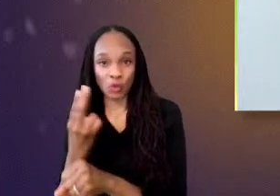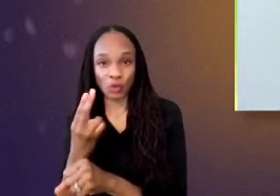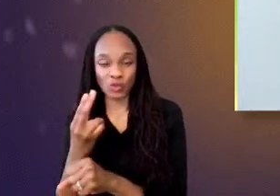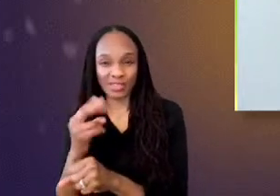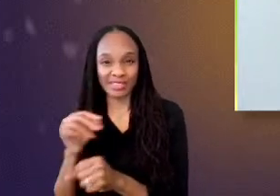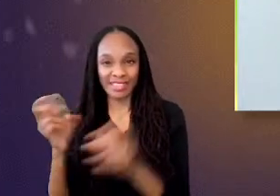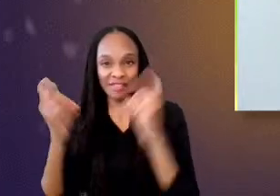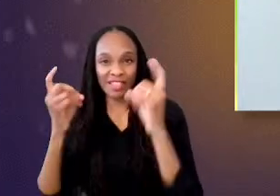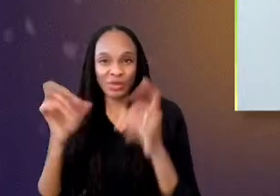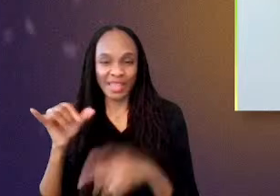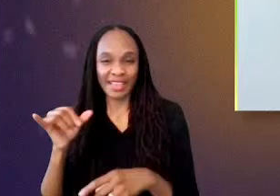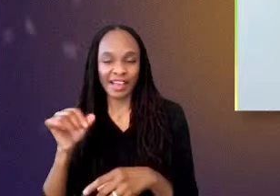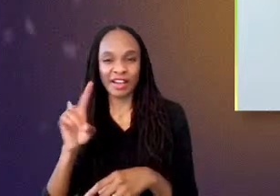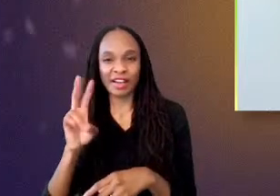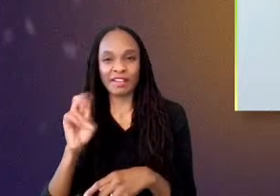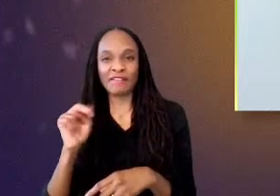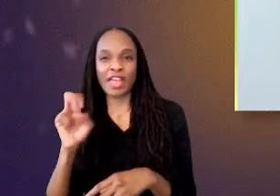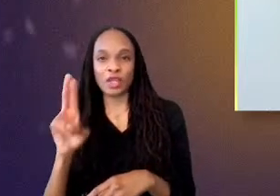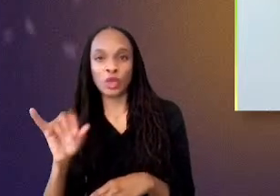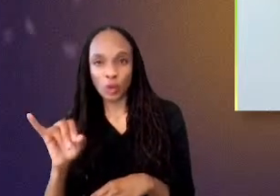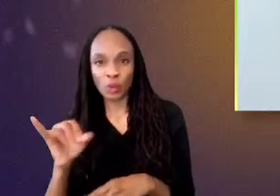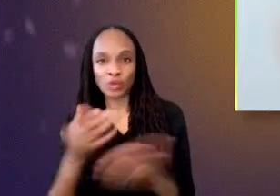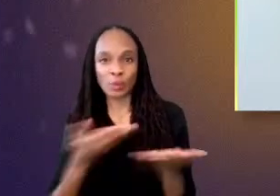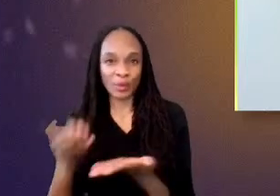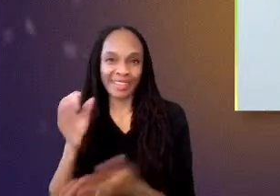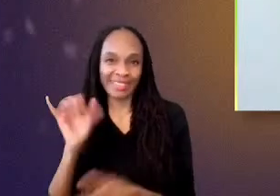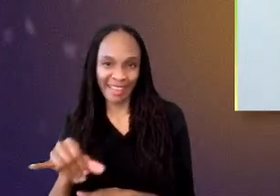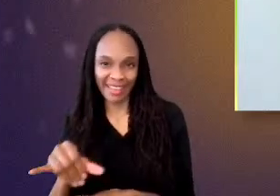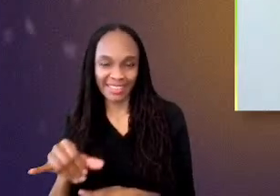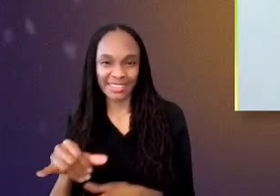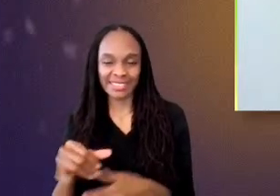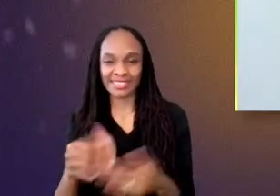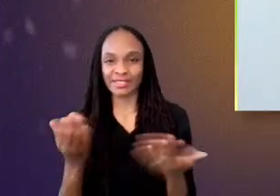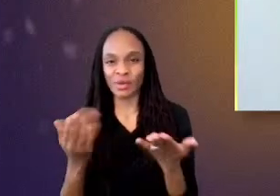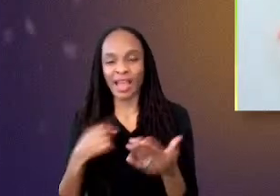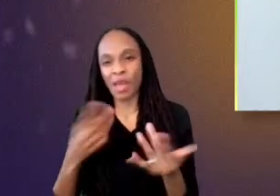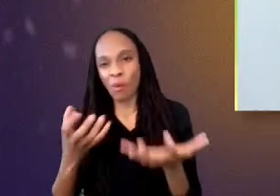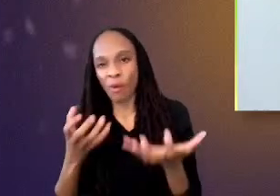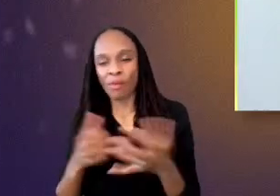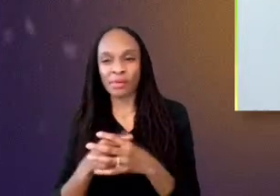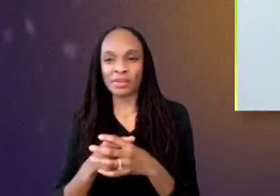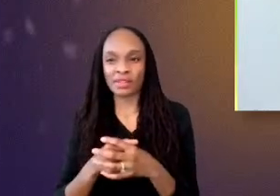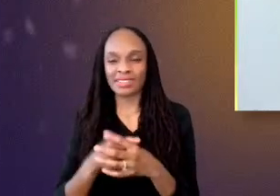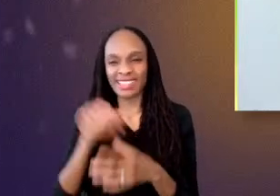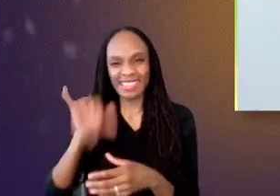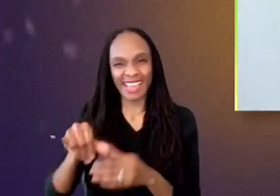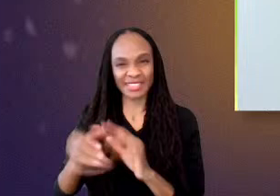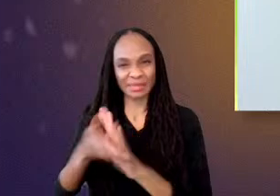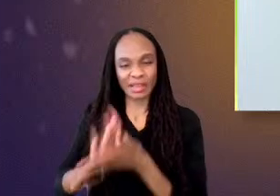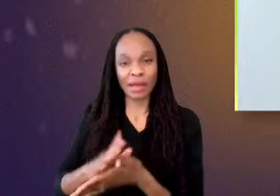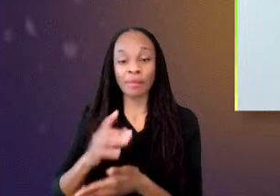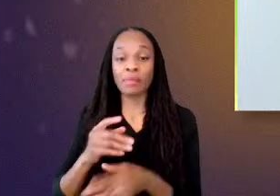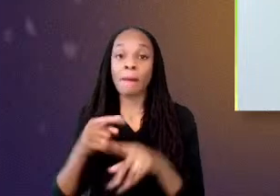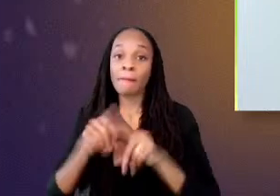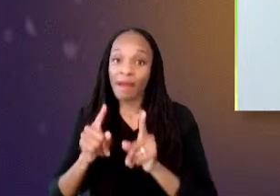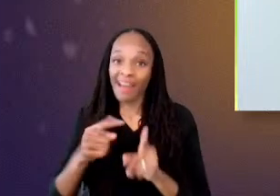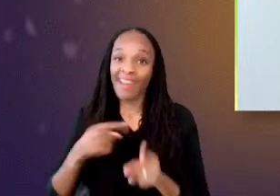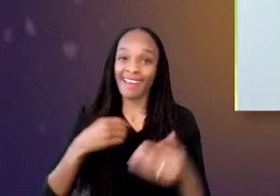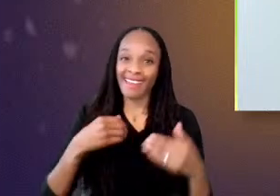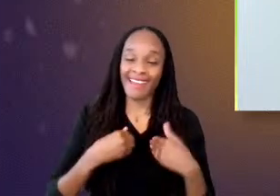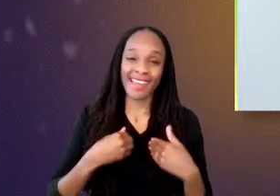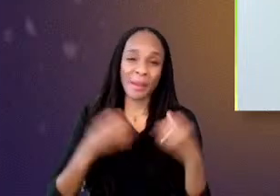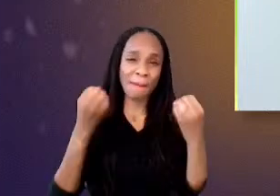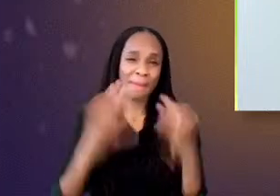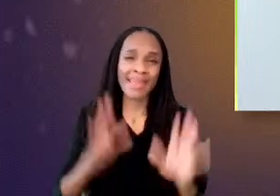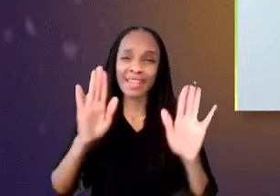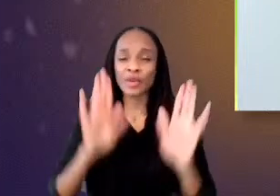and make it what I wanted it to be. Or by contrast, I had a lot of really great experiences at festivals